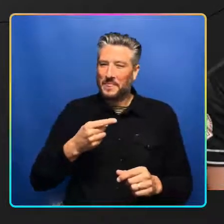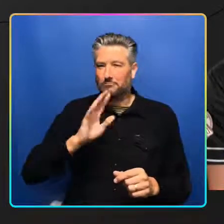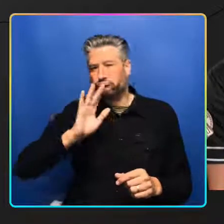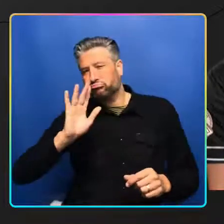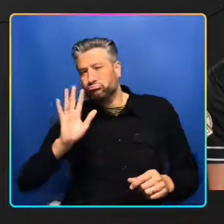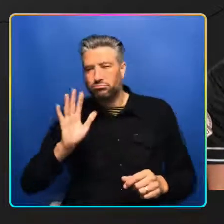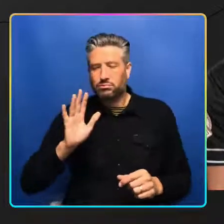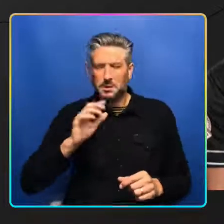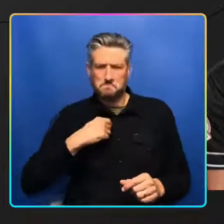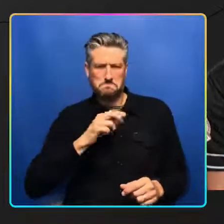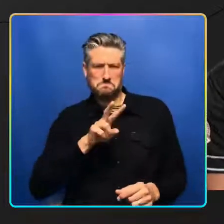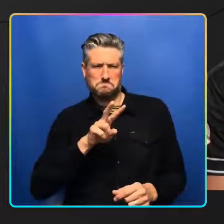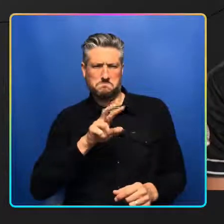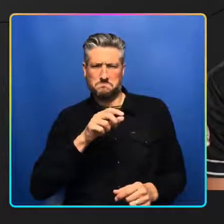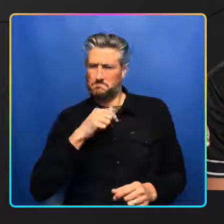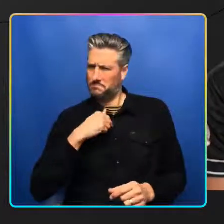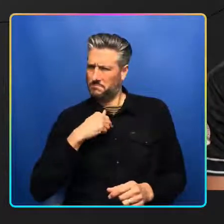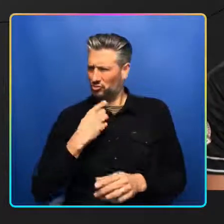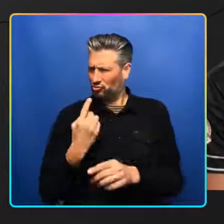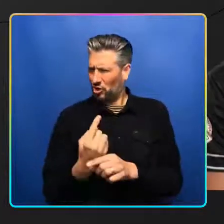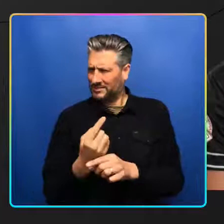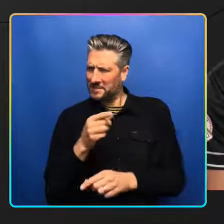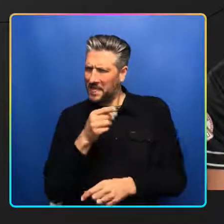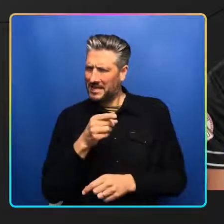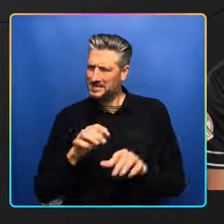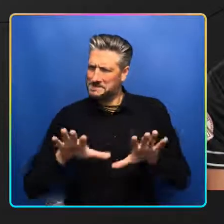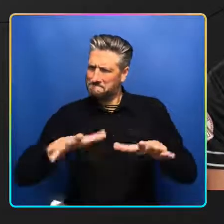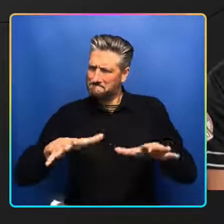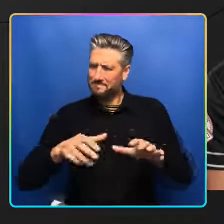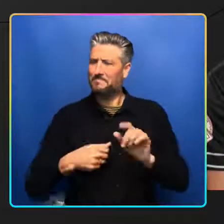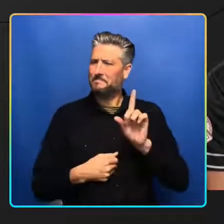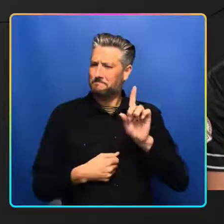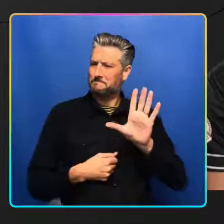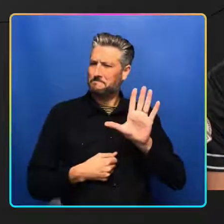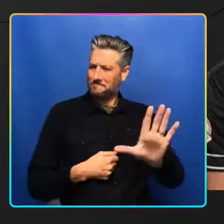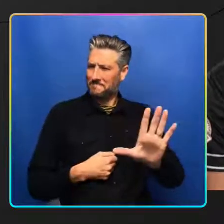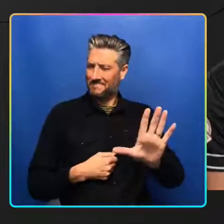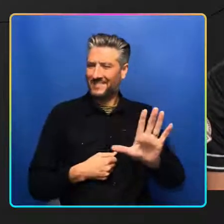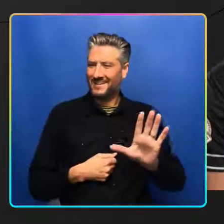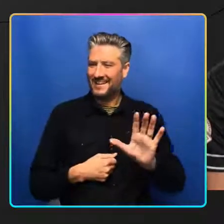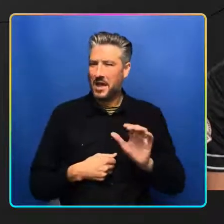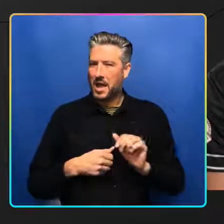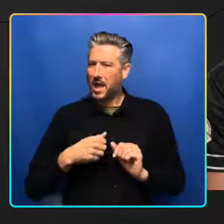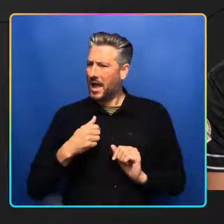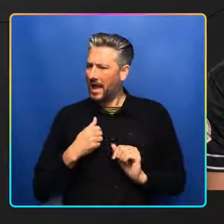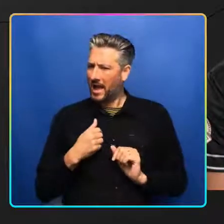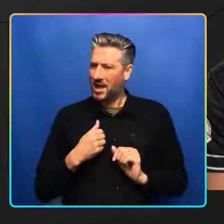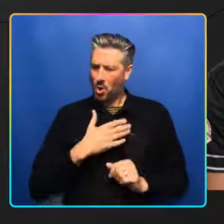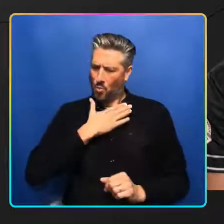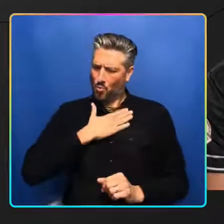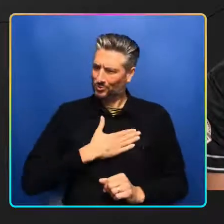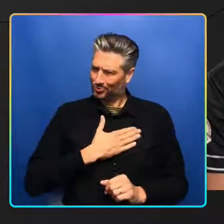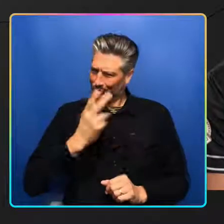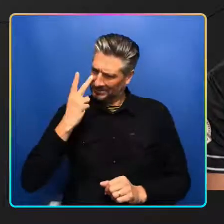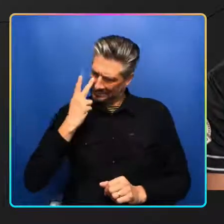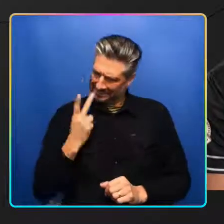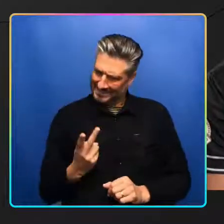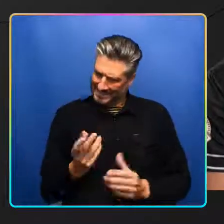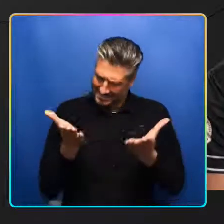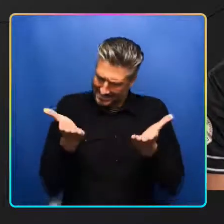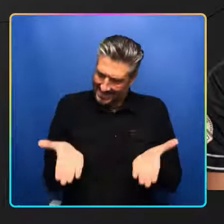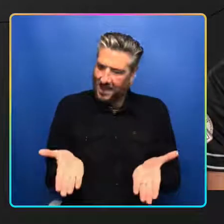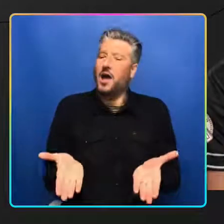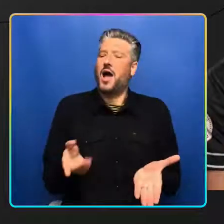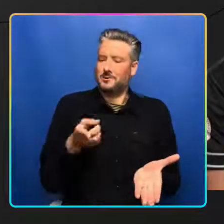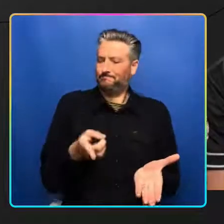if I don't see it, I don't believe it. If I don't see it, I don't believe it is the best quote, I think, of this episode so